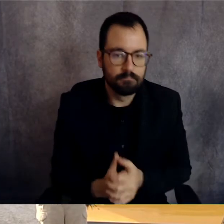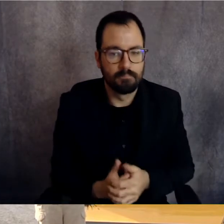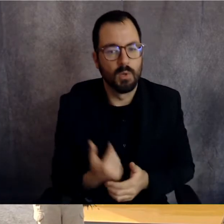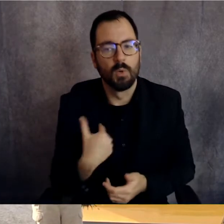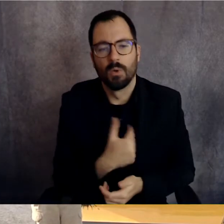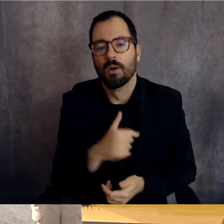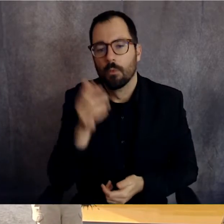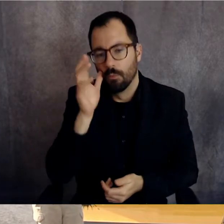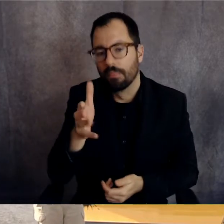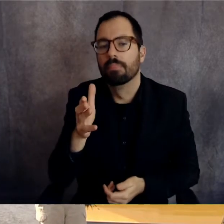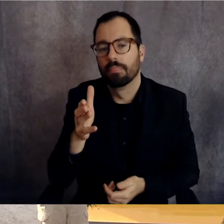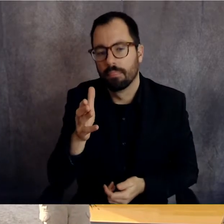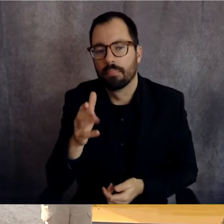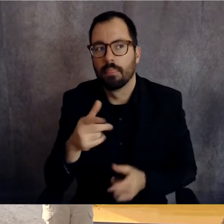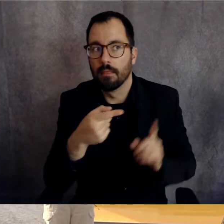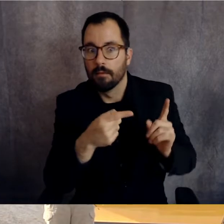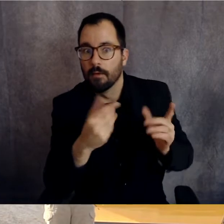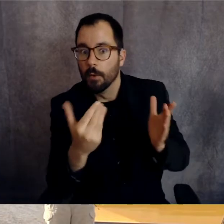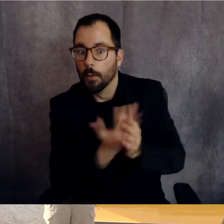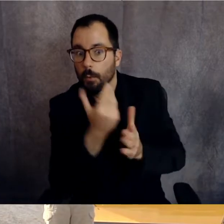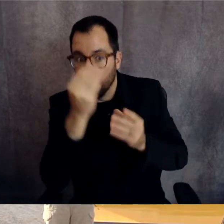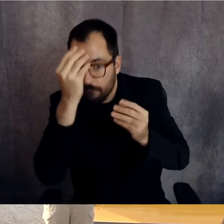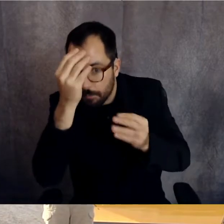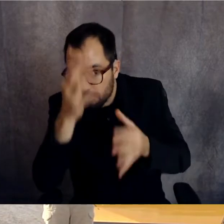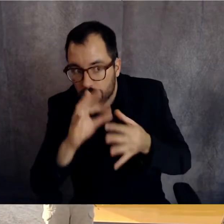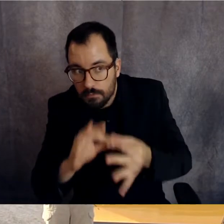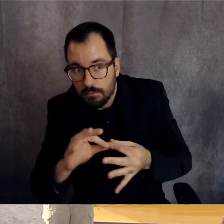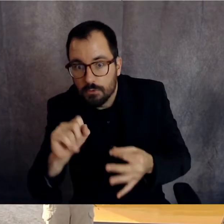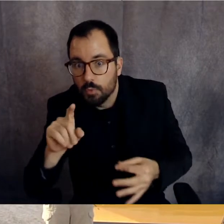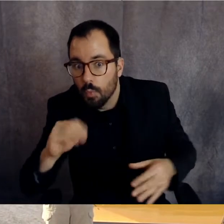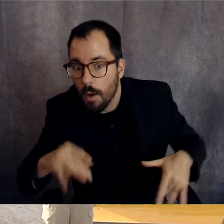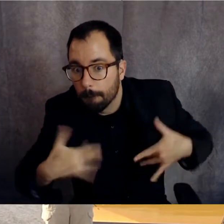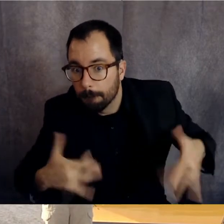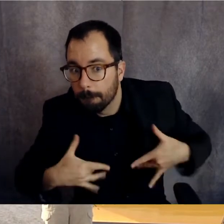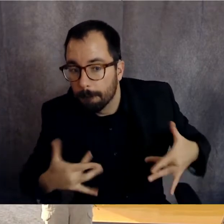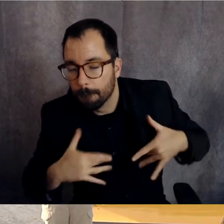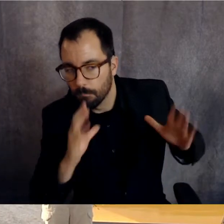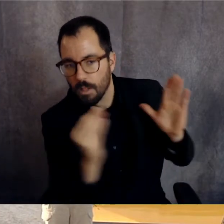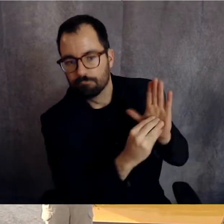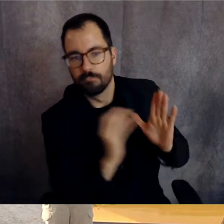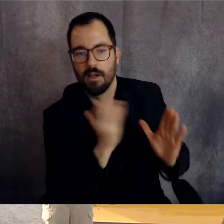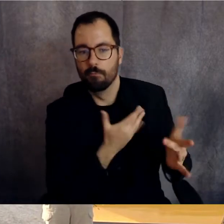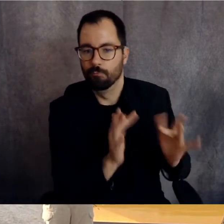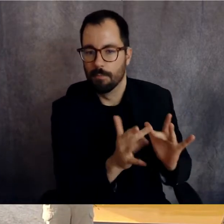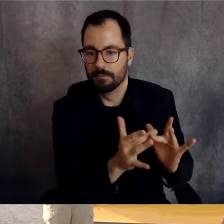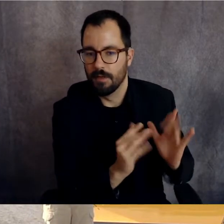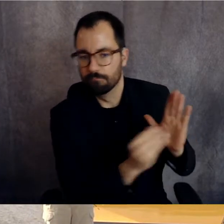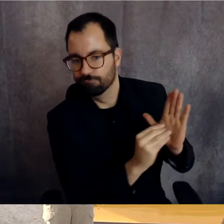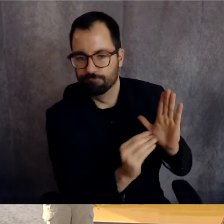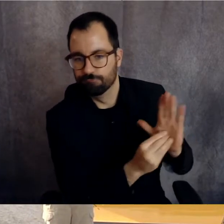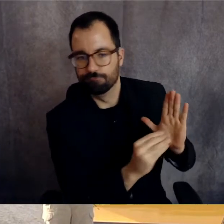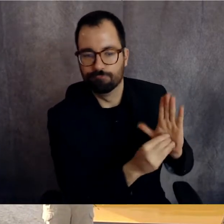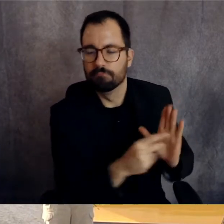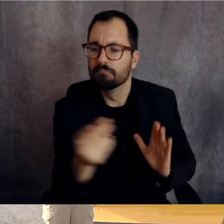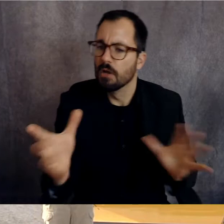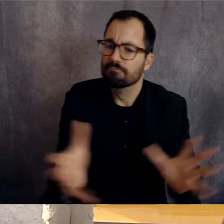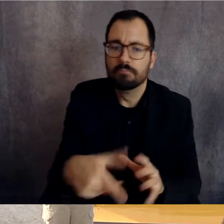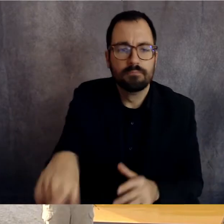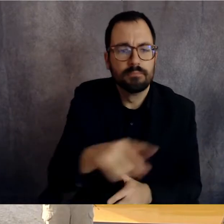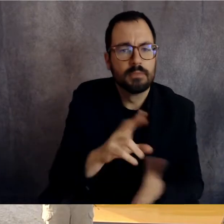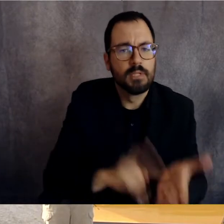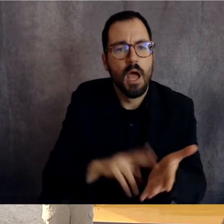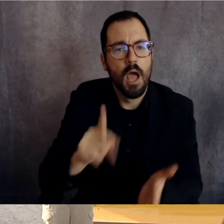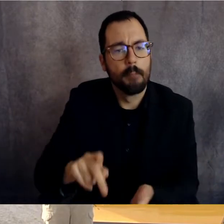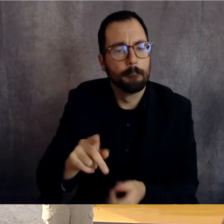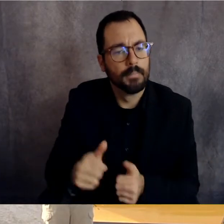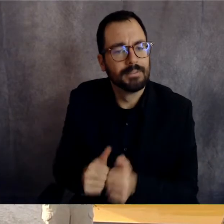storms come to let people know what the latest in storm activity is. I also encourage people, if you haven't, sign up for the Alert Boston system. You